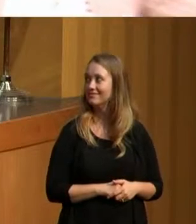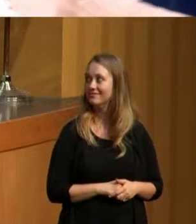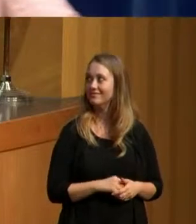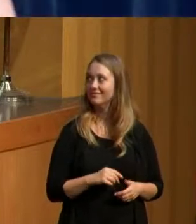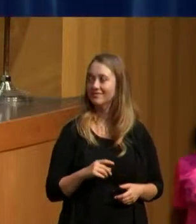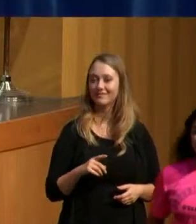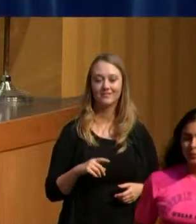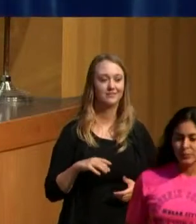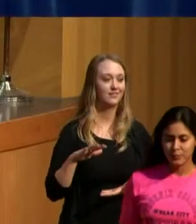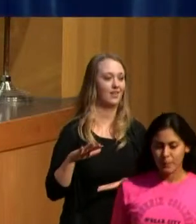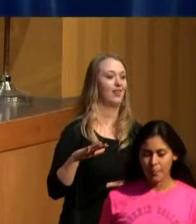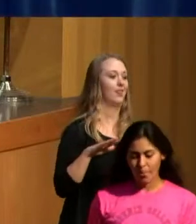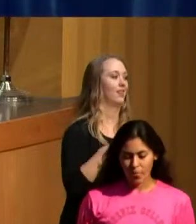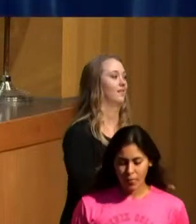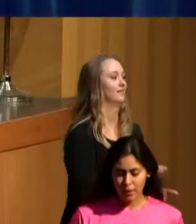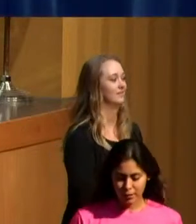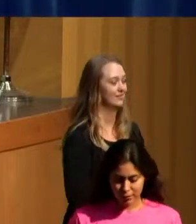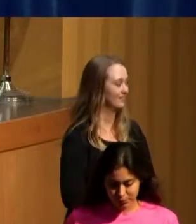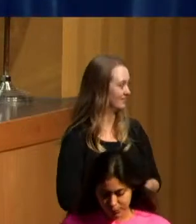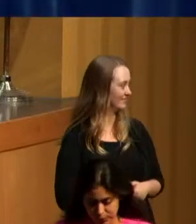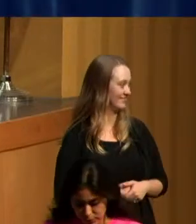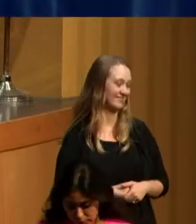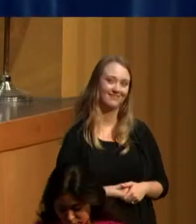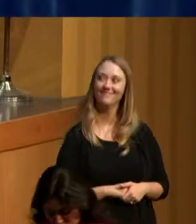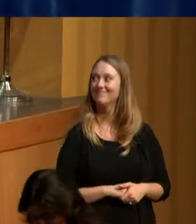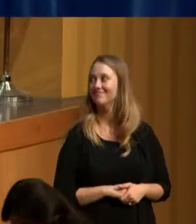him. Help him down.